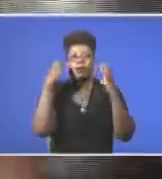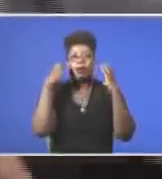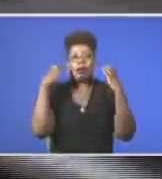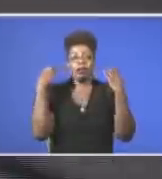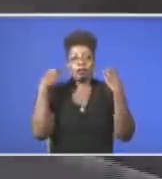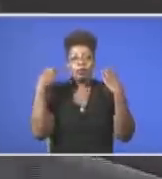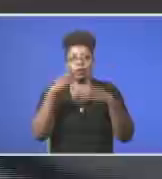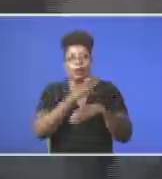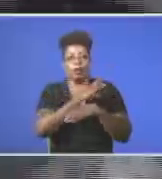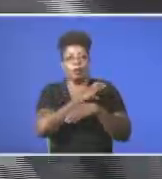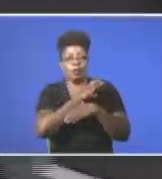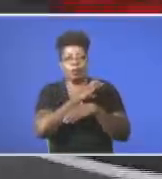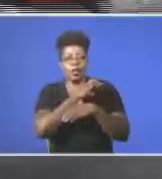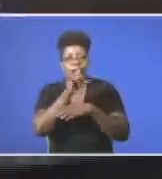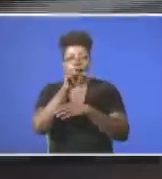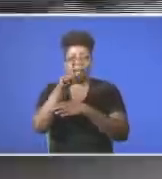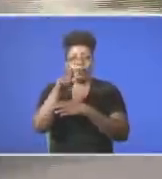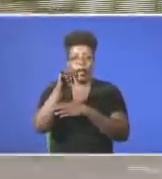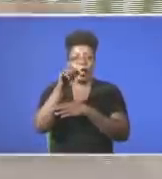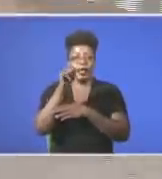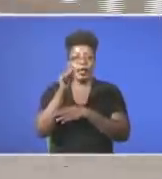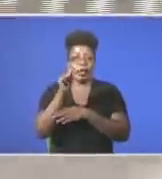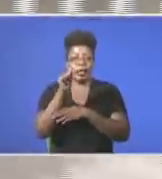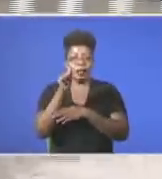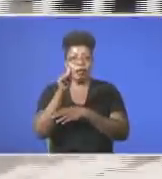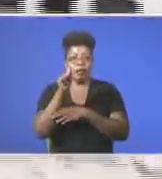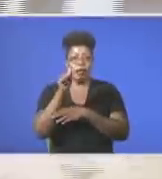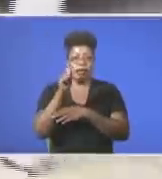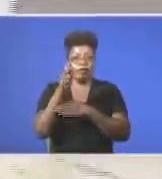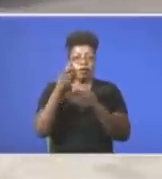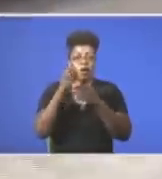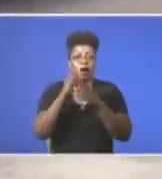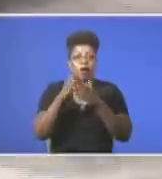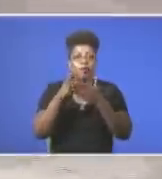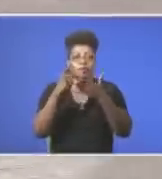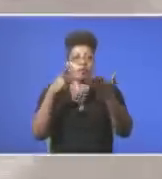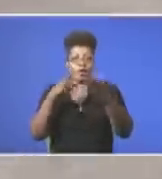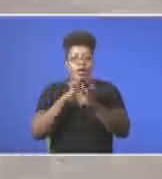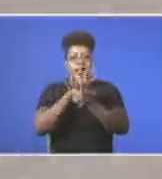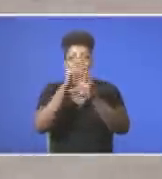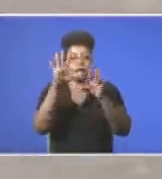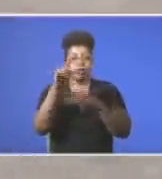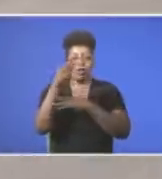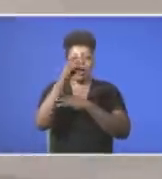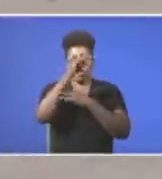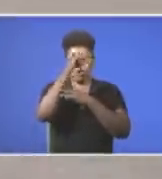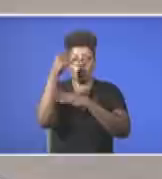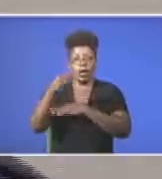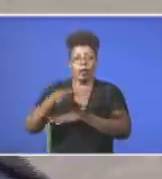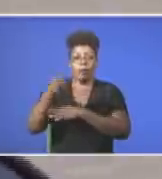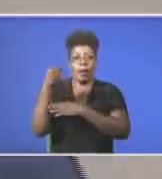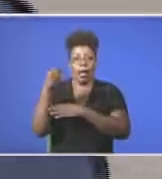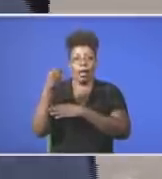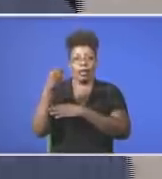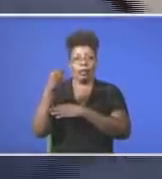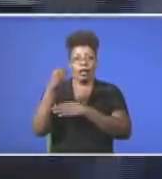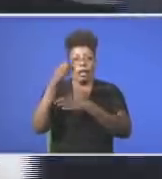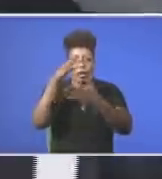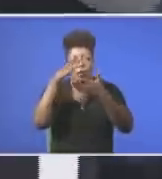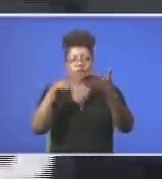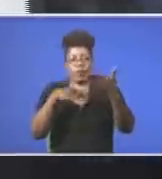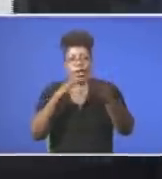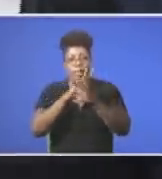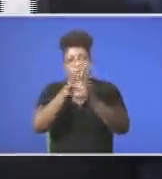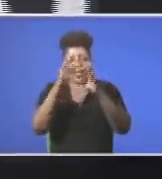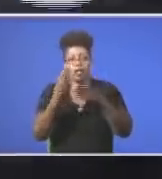Patrol officer at the Lyndon Pinley International Airport for pre-clearance with a gray carry-on bag. Williams was screened and cleared to